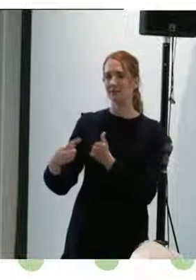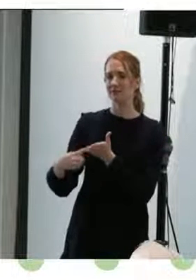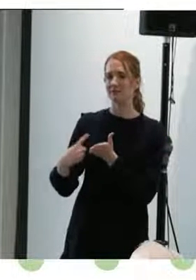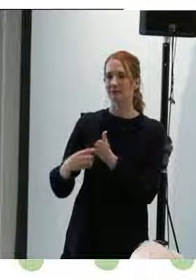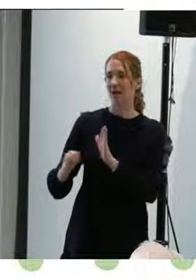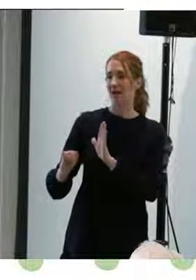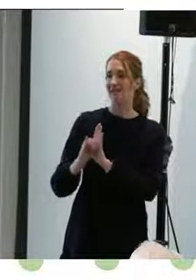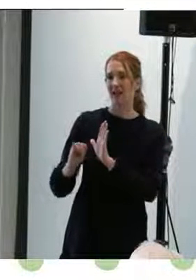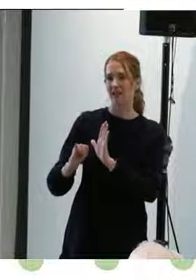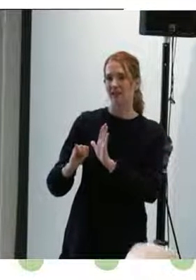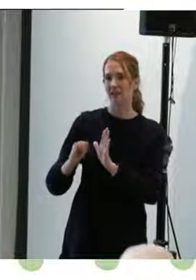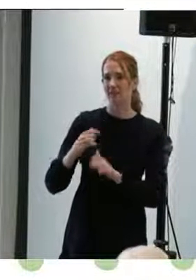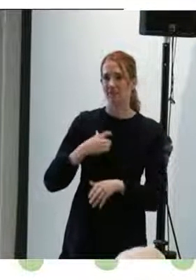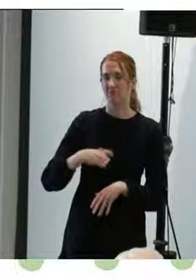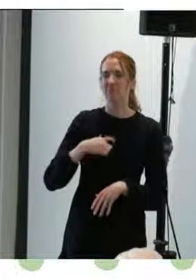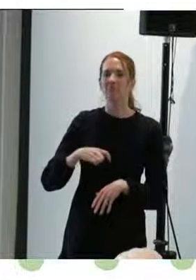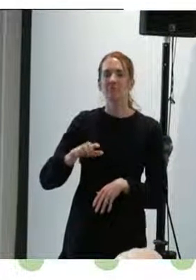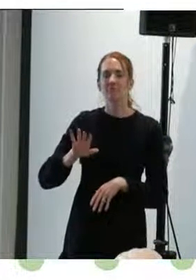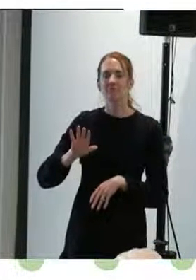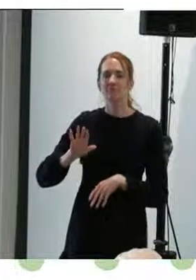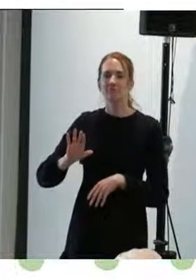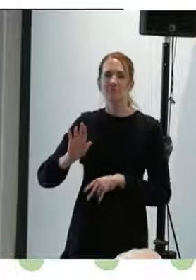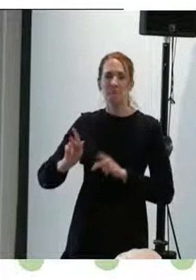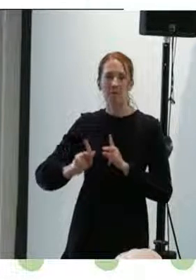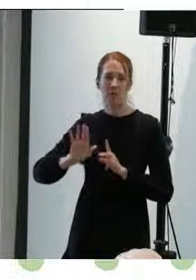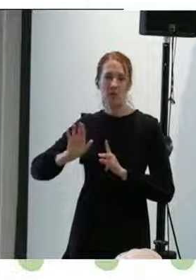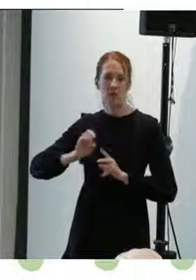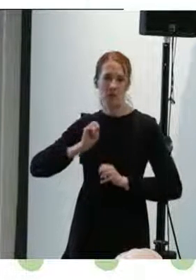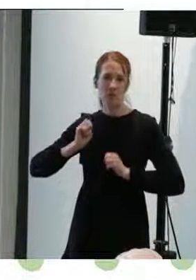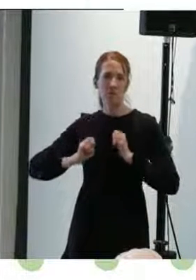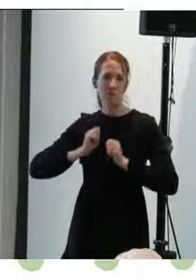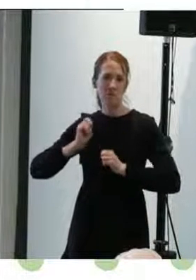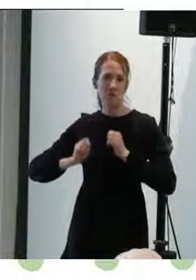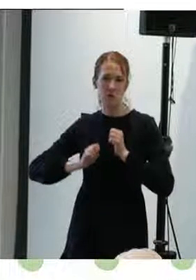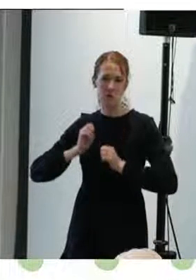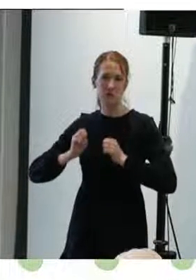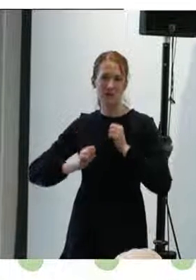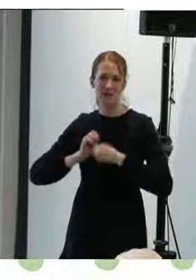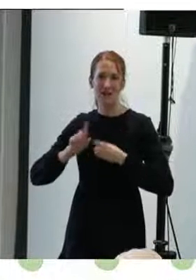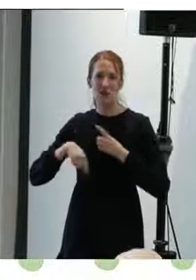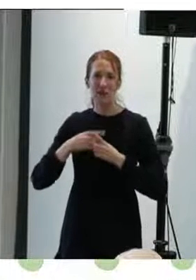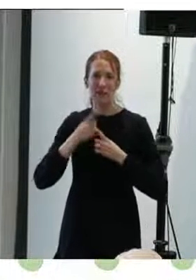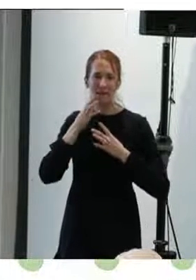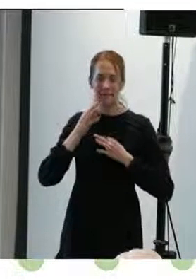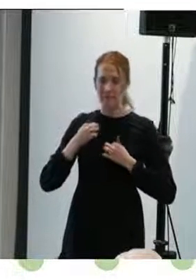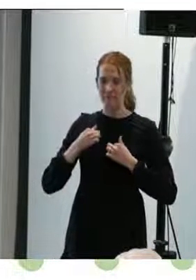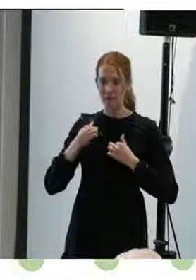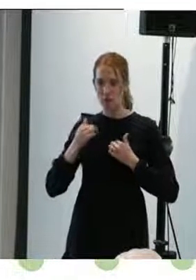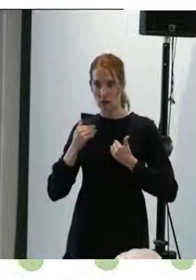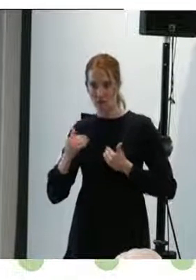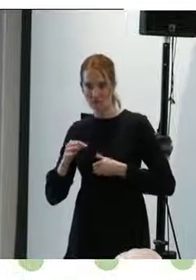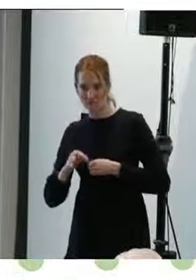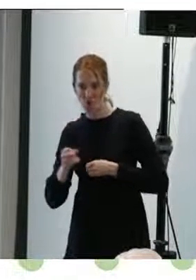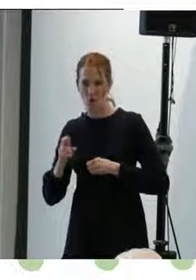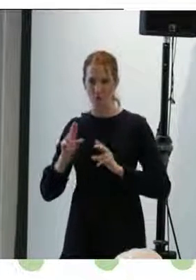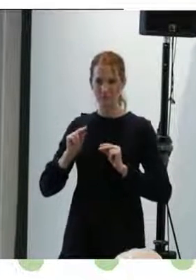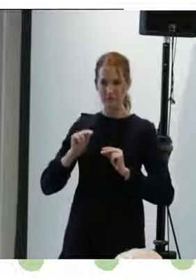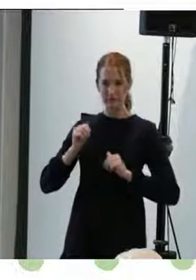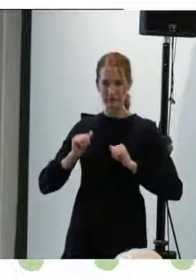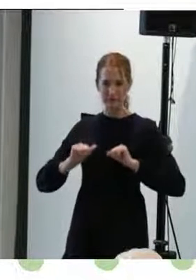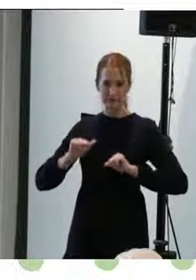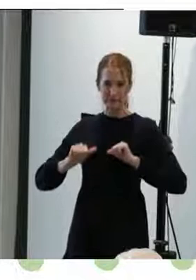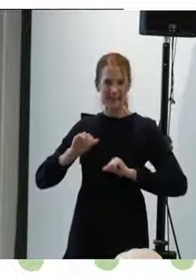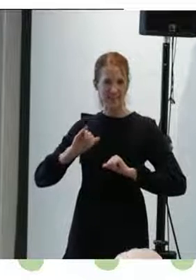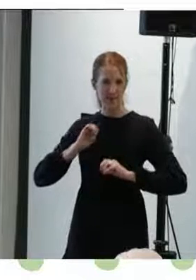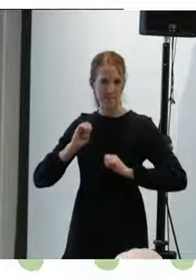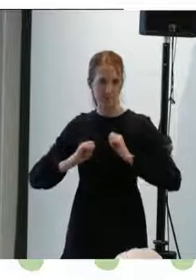the emotion that people experience when deciding whether or not to vote. So the way I would put it simply is